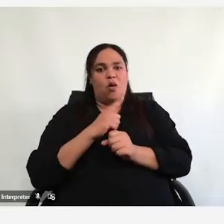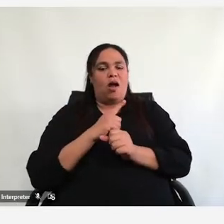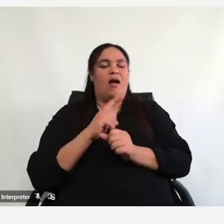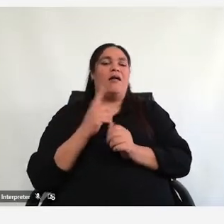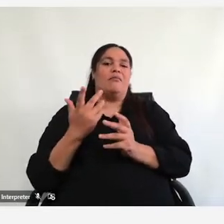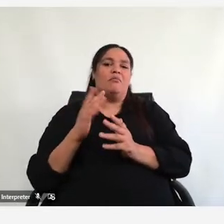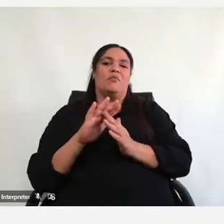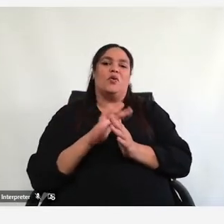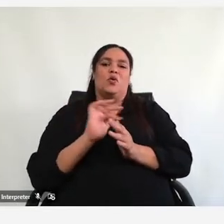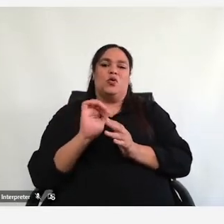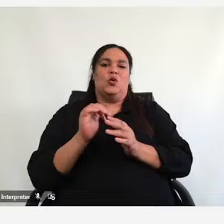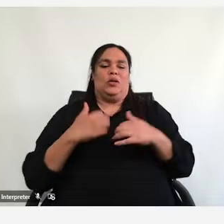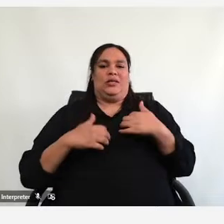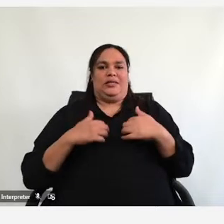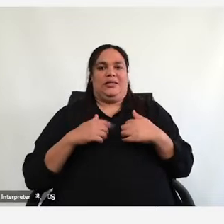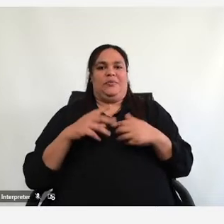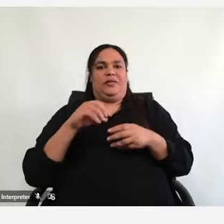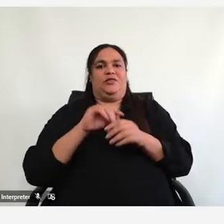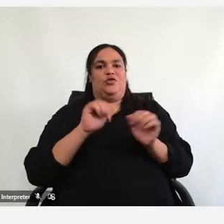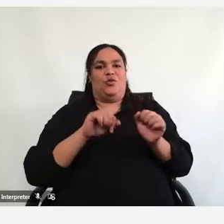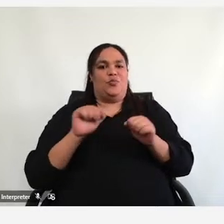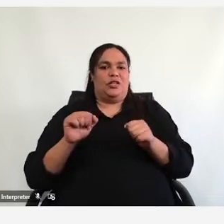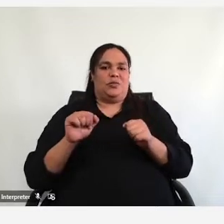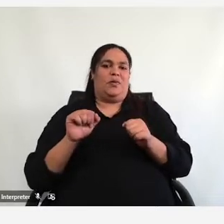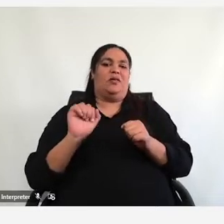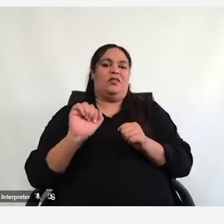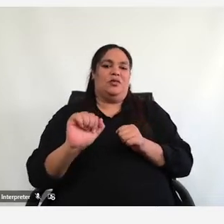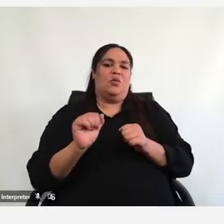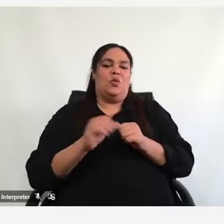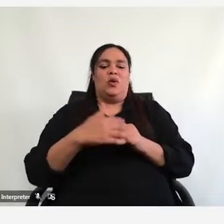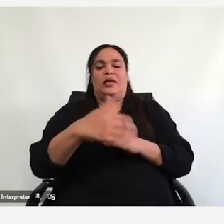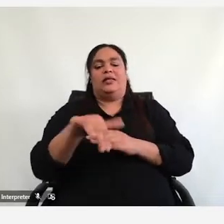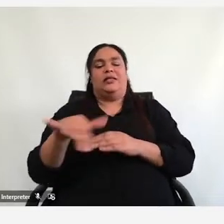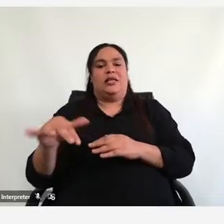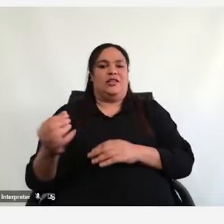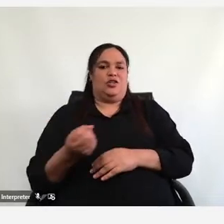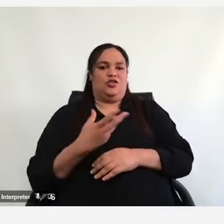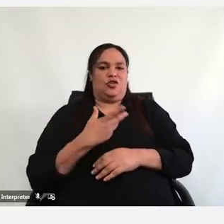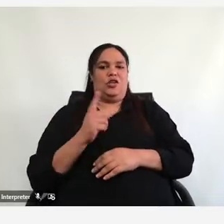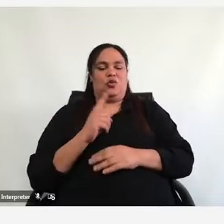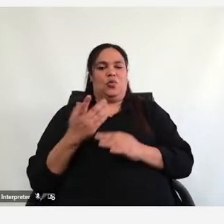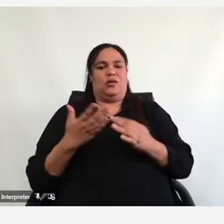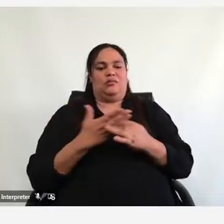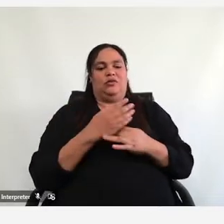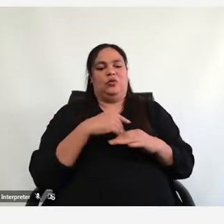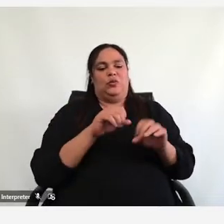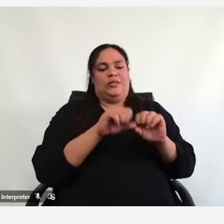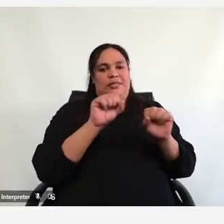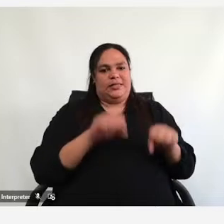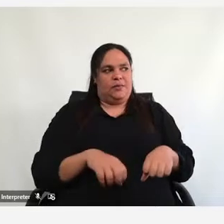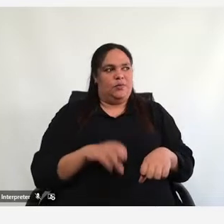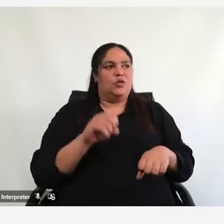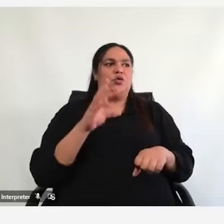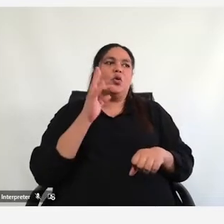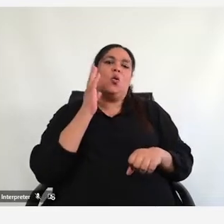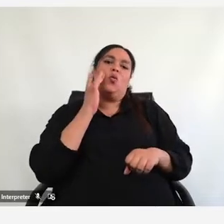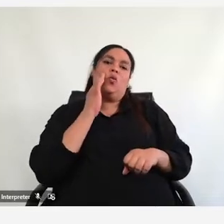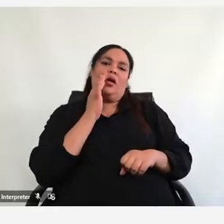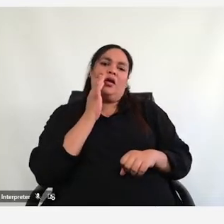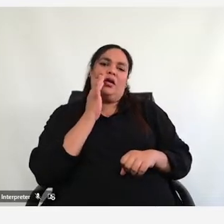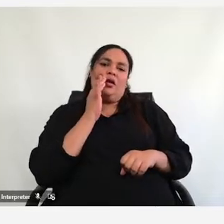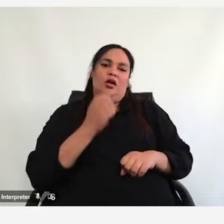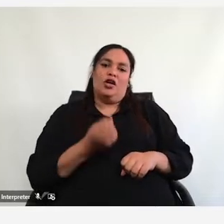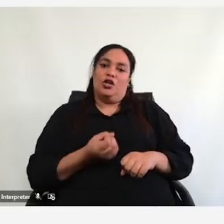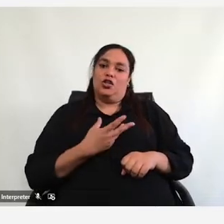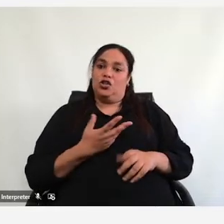to anticipate the possible external shocks that might be coming to the system. So when a shock